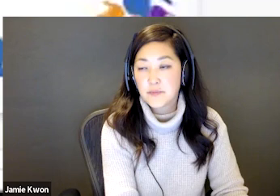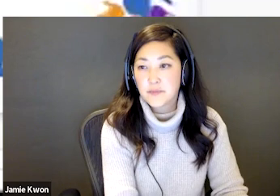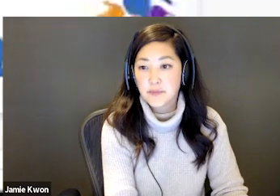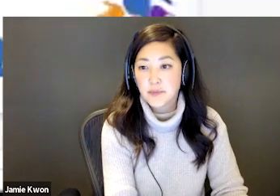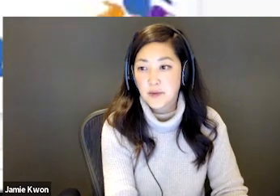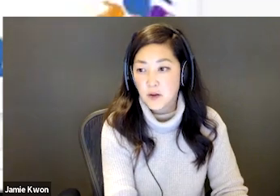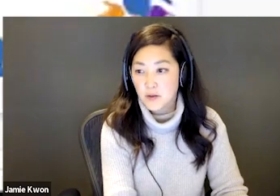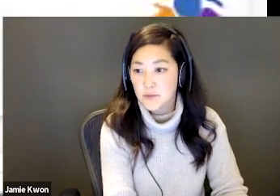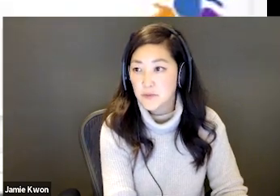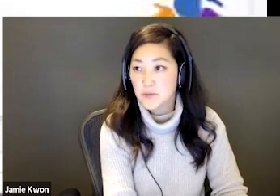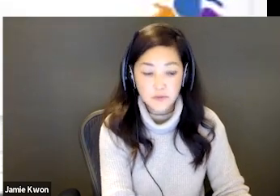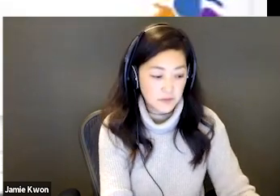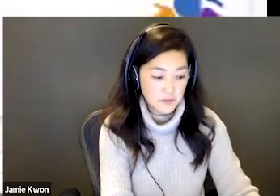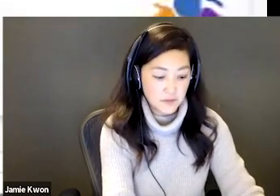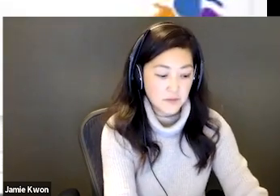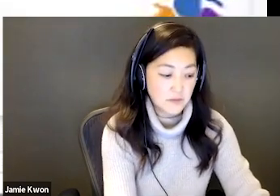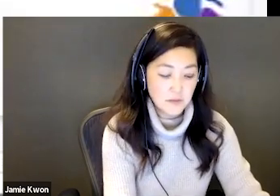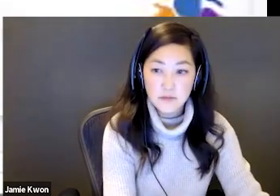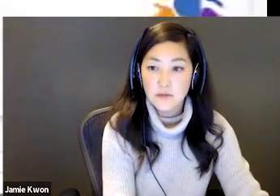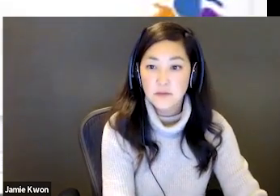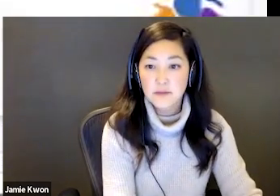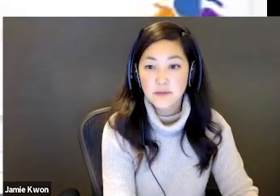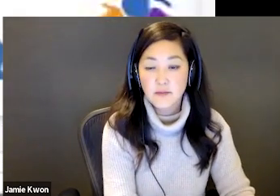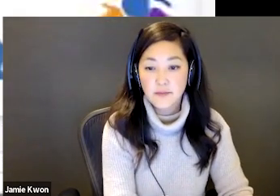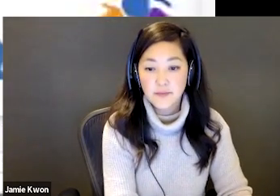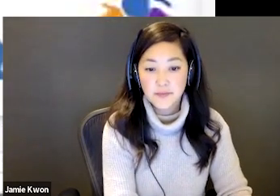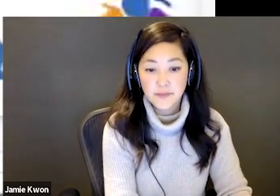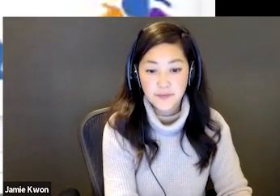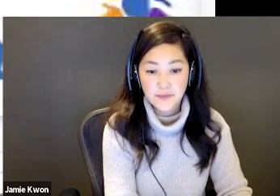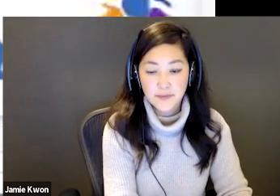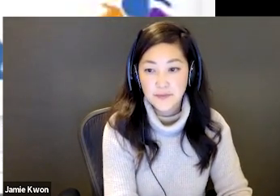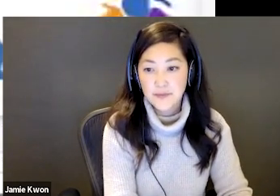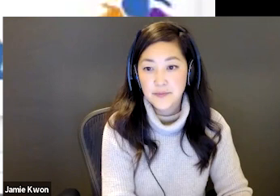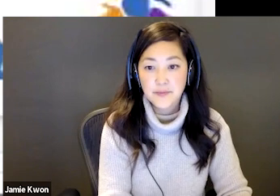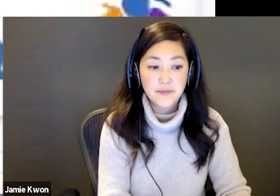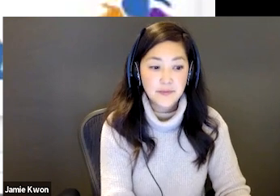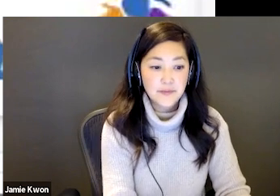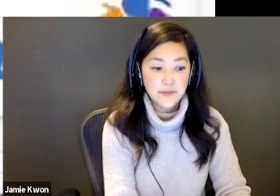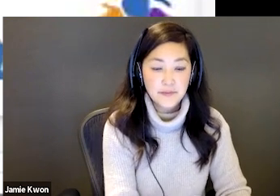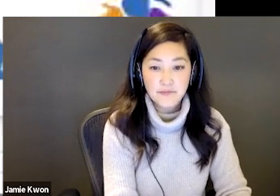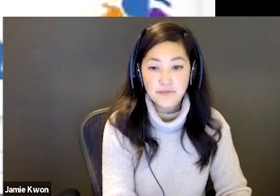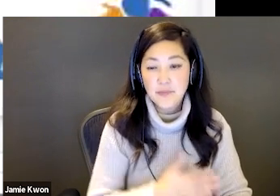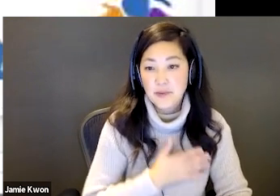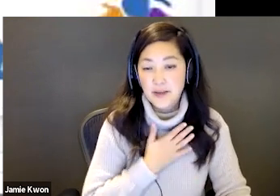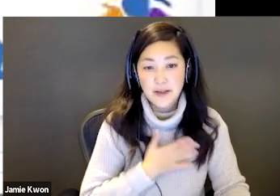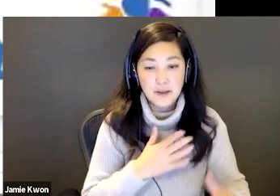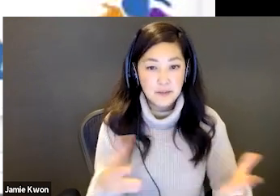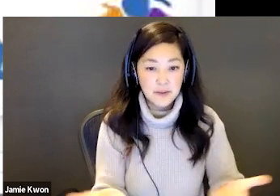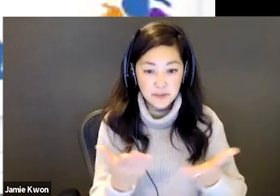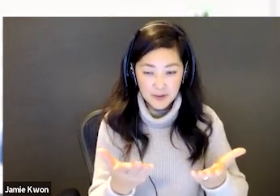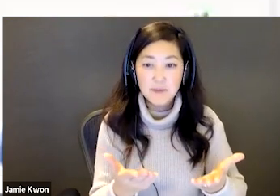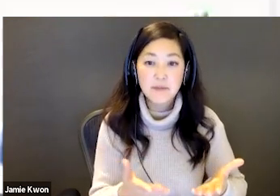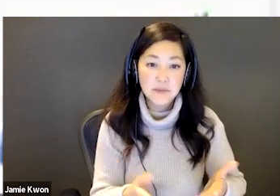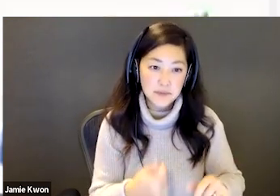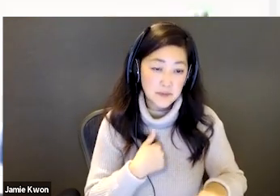Let me get this gorgeous for you guys. I'm very happy to be here. Thank you so much. I'm going to be presenting on neurodiversity